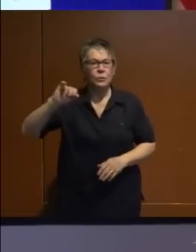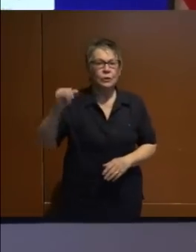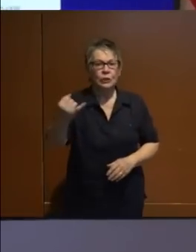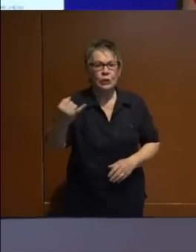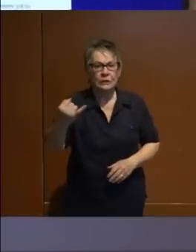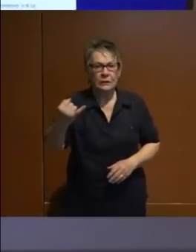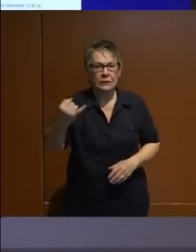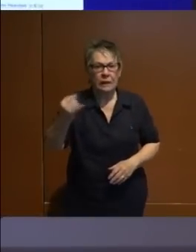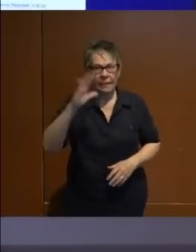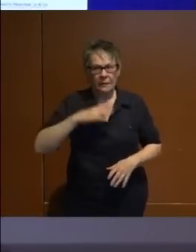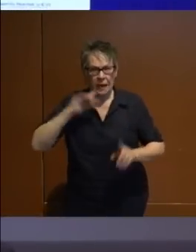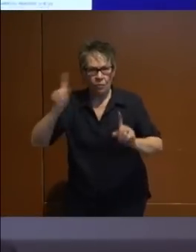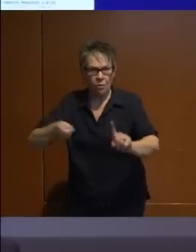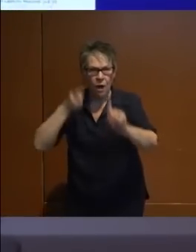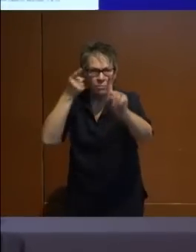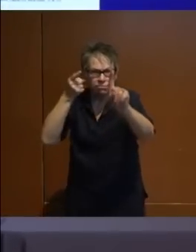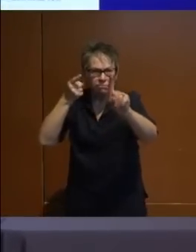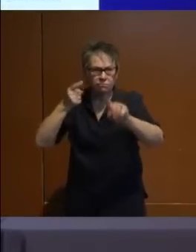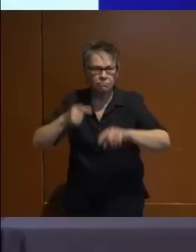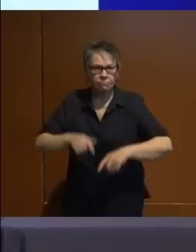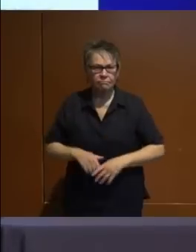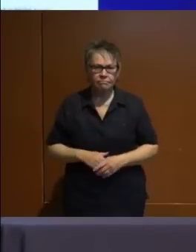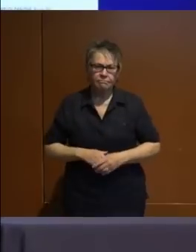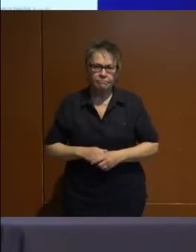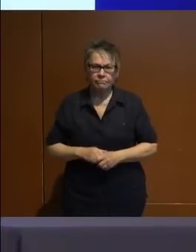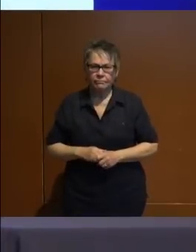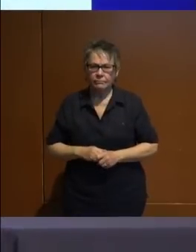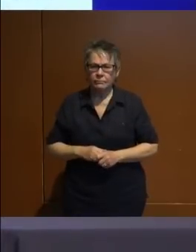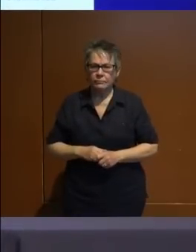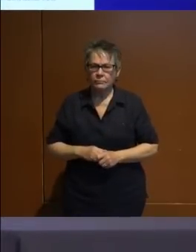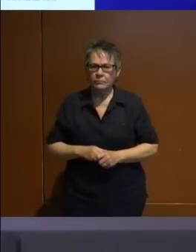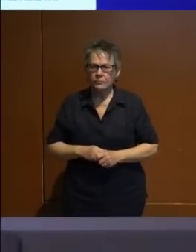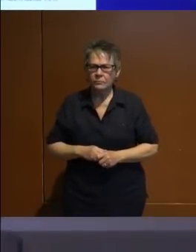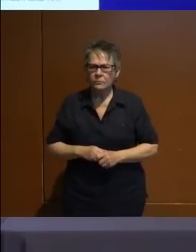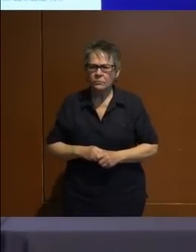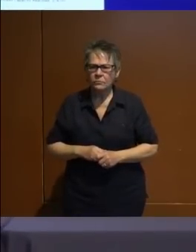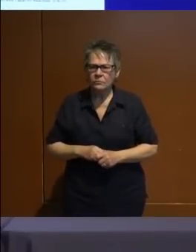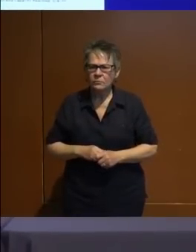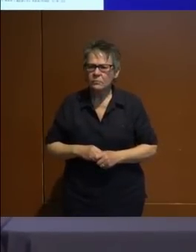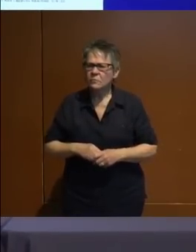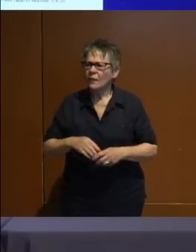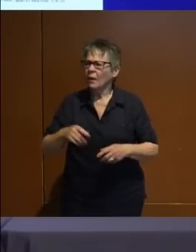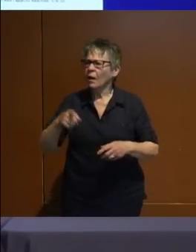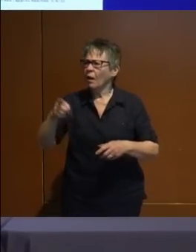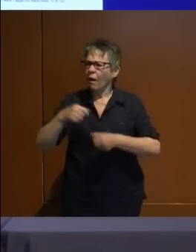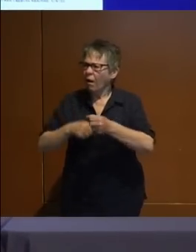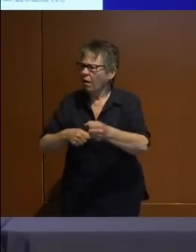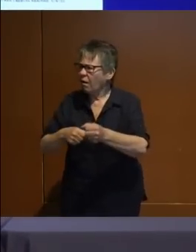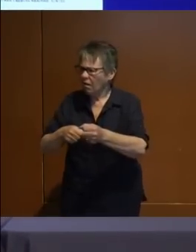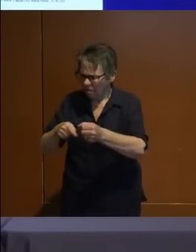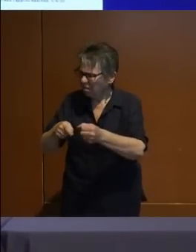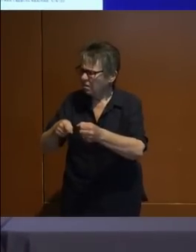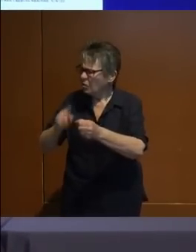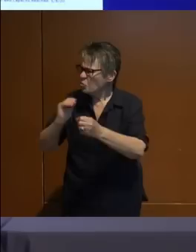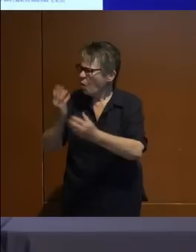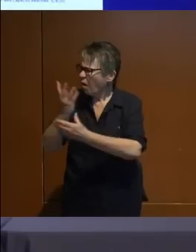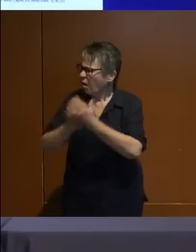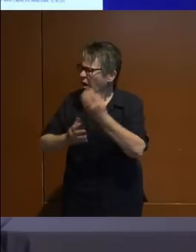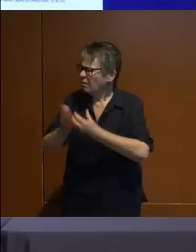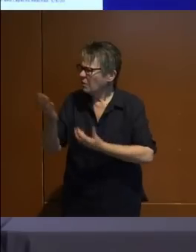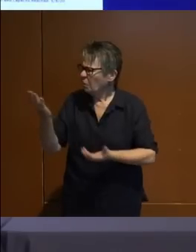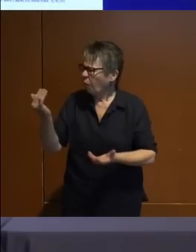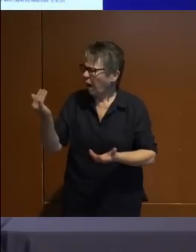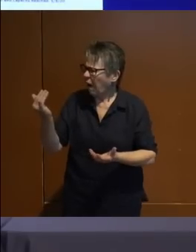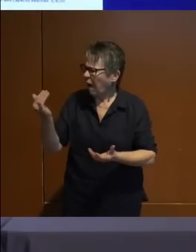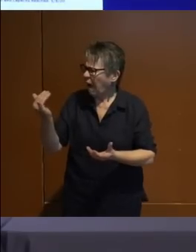one on, Dante. Okay. Elise, you're up. Good afternoon. We can barely hear you. Dante, you got to get closer. Good